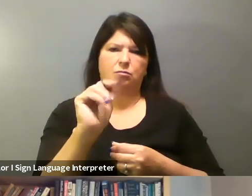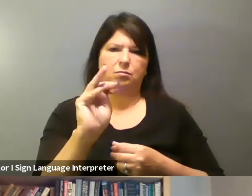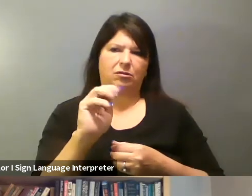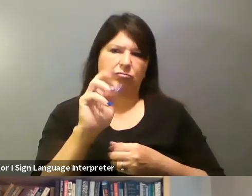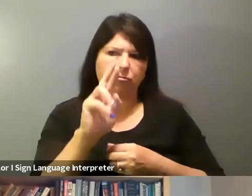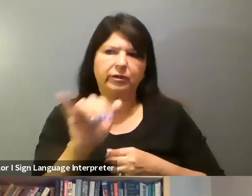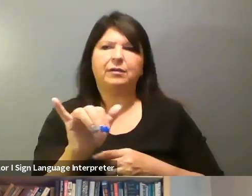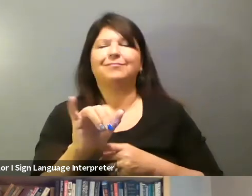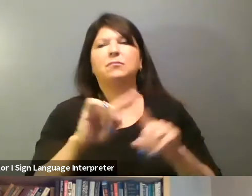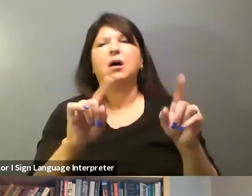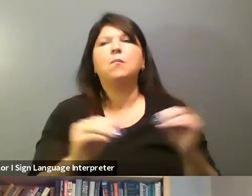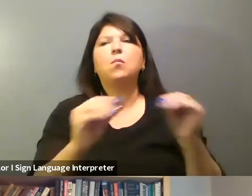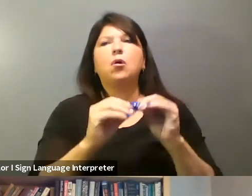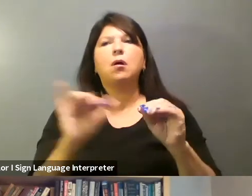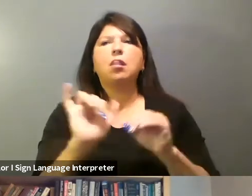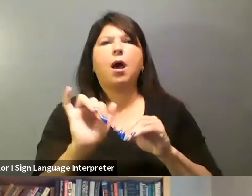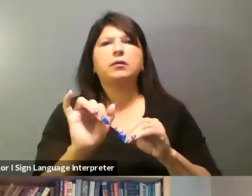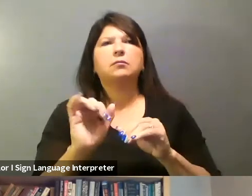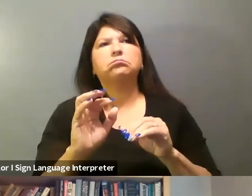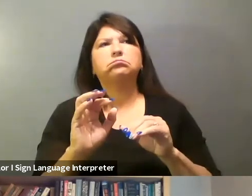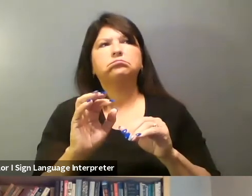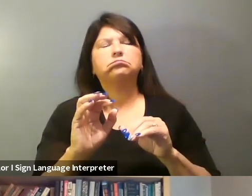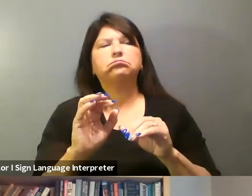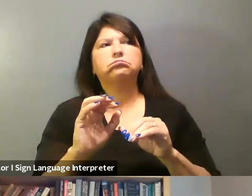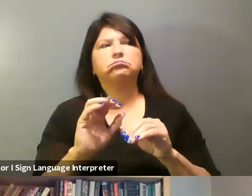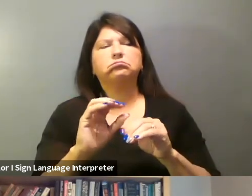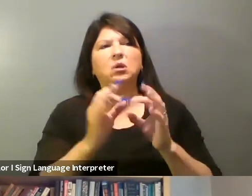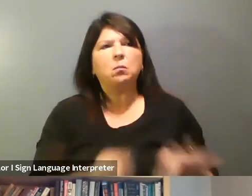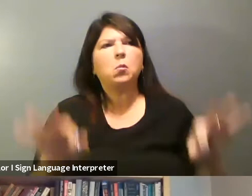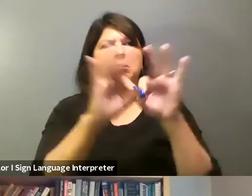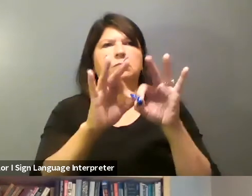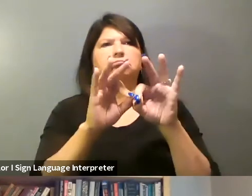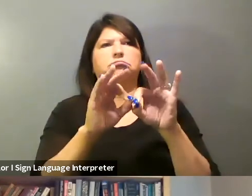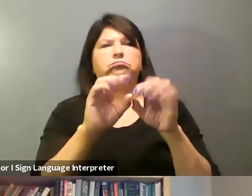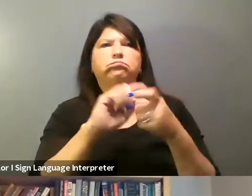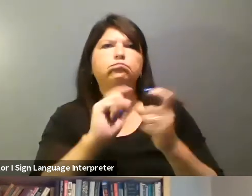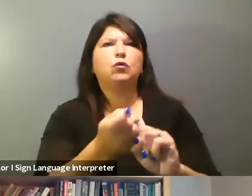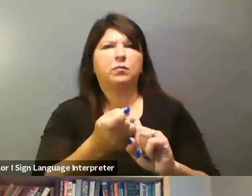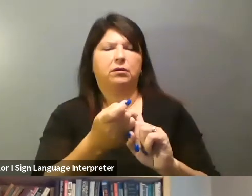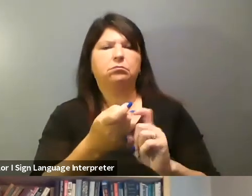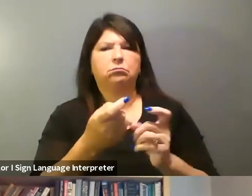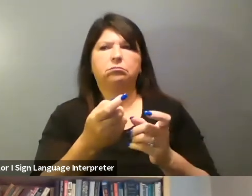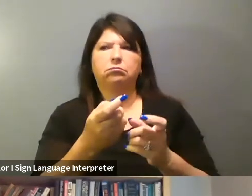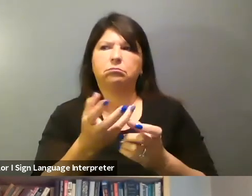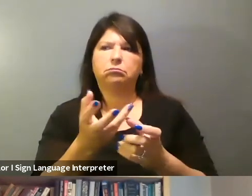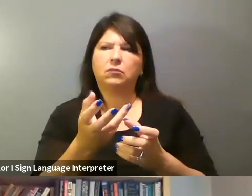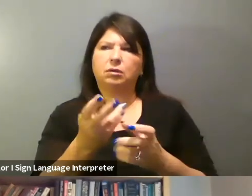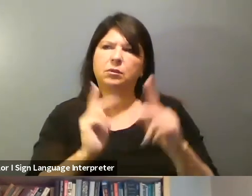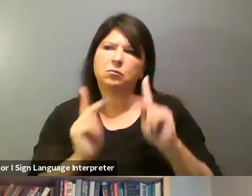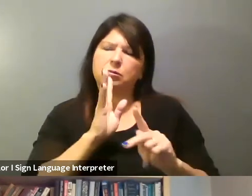you know, like the issues that everybody was describing to me, like the motivation that